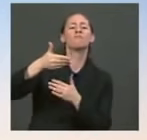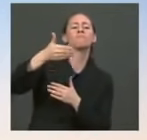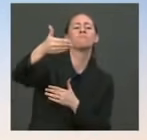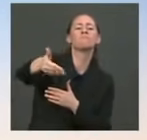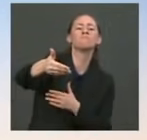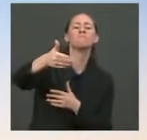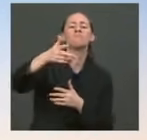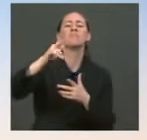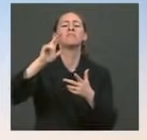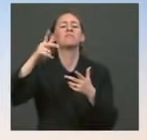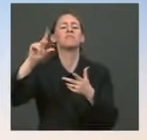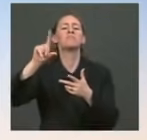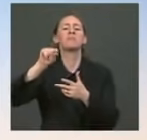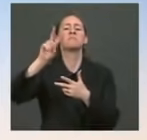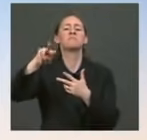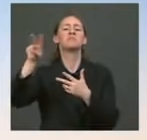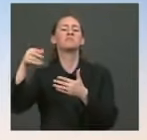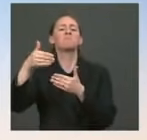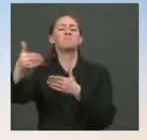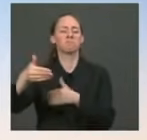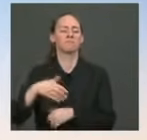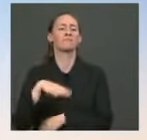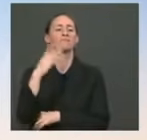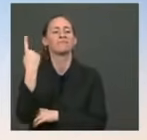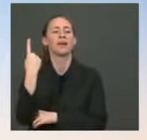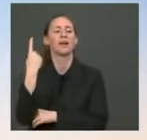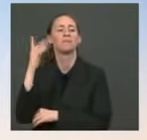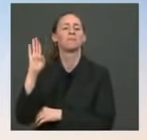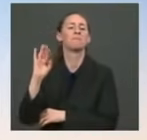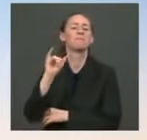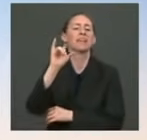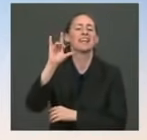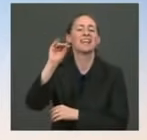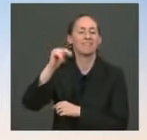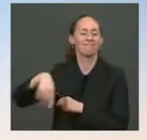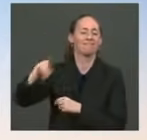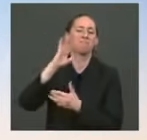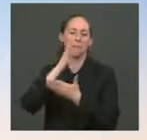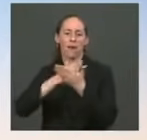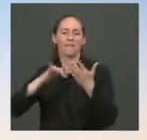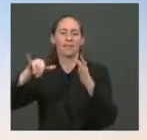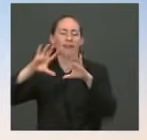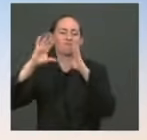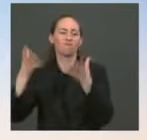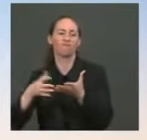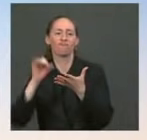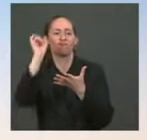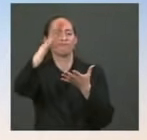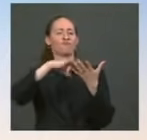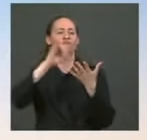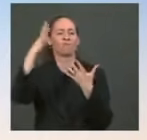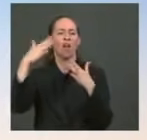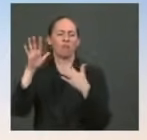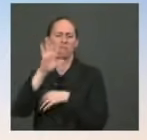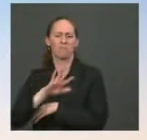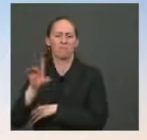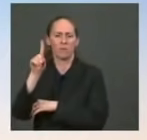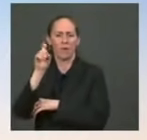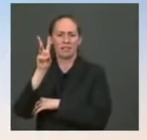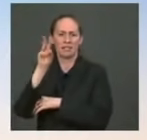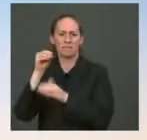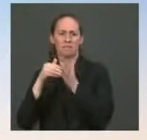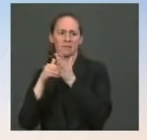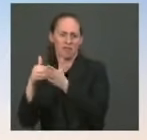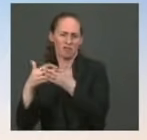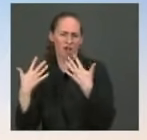Pfizer. That's part of that total. Obviously, we've already donated 160 million doses already to